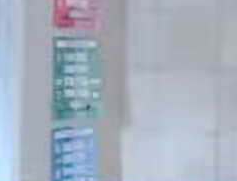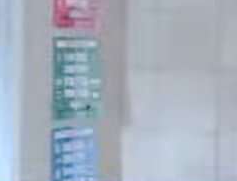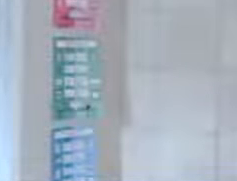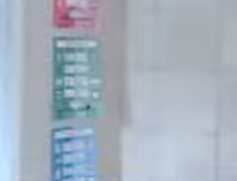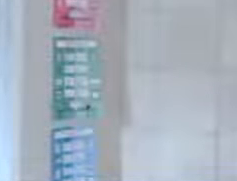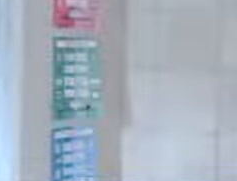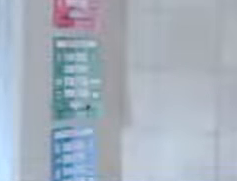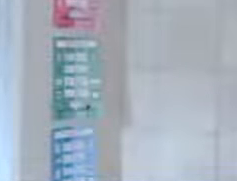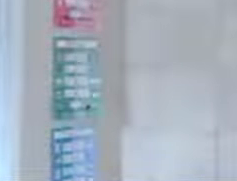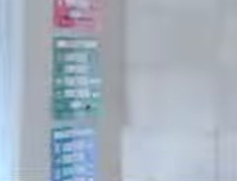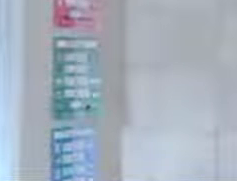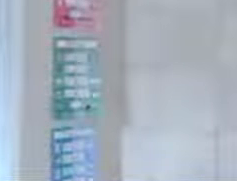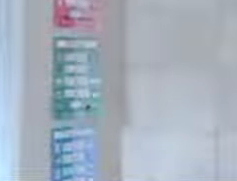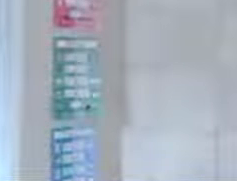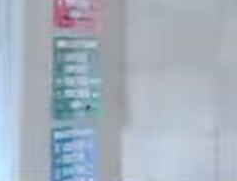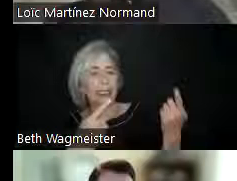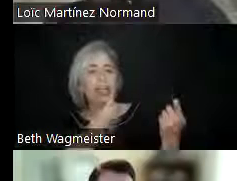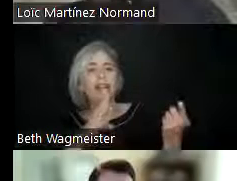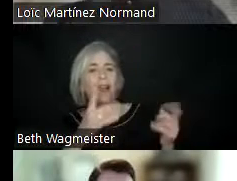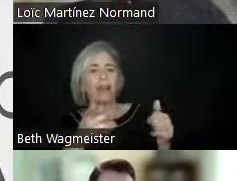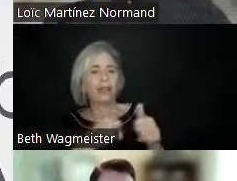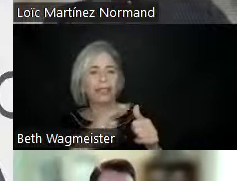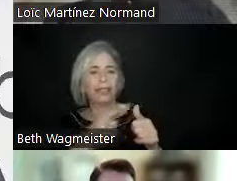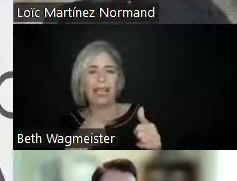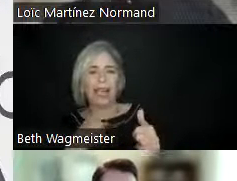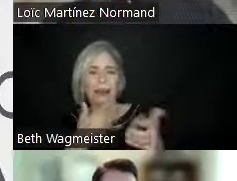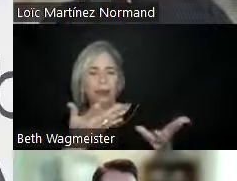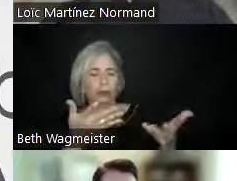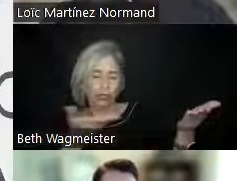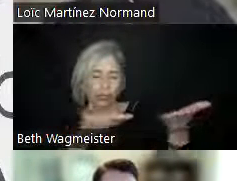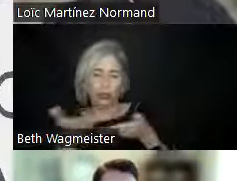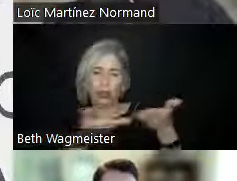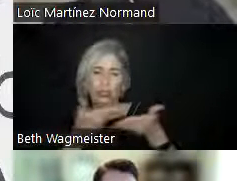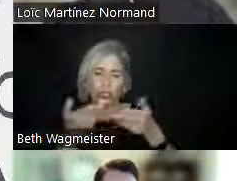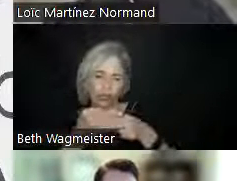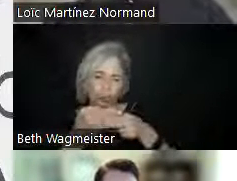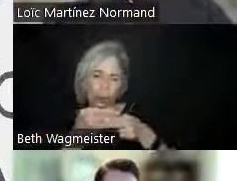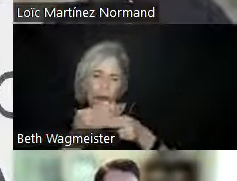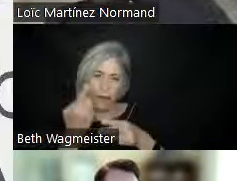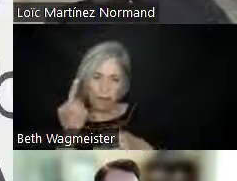I guess since I spoke first, I'll do a tiny bit of introduction for us.